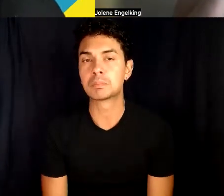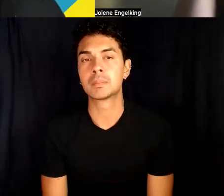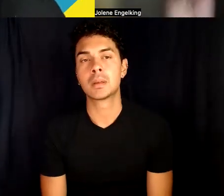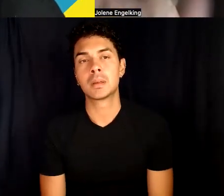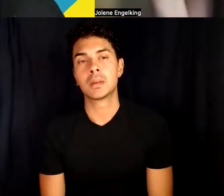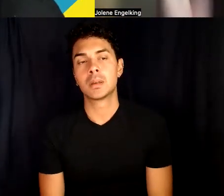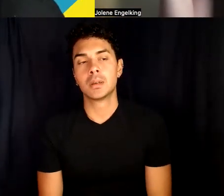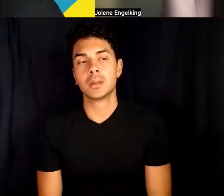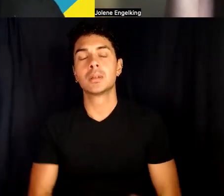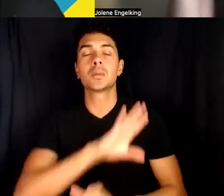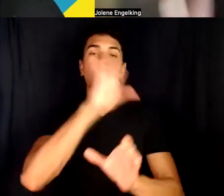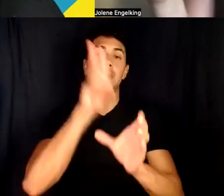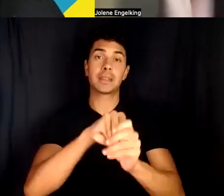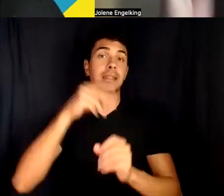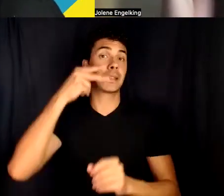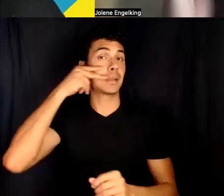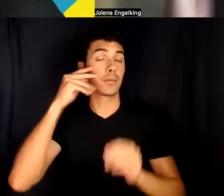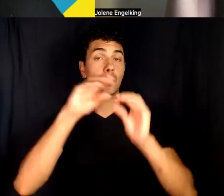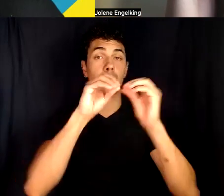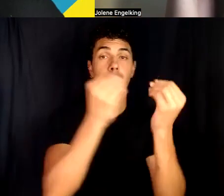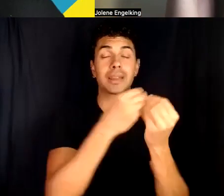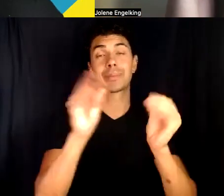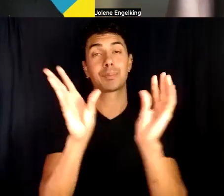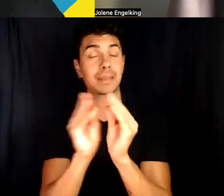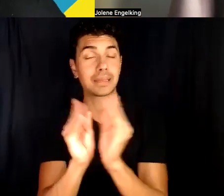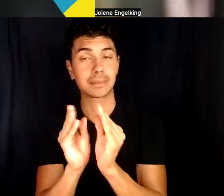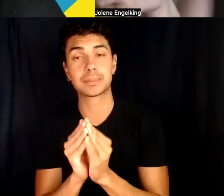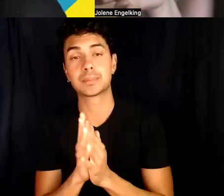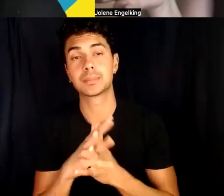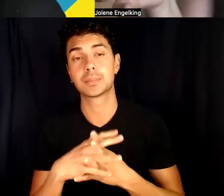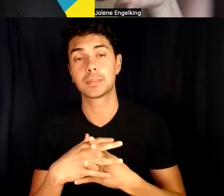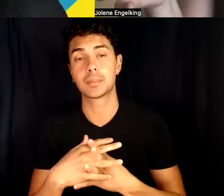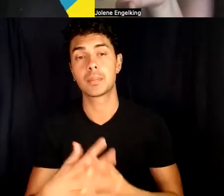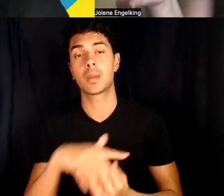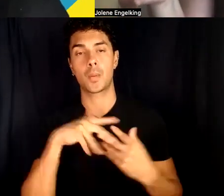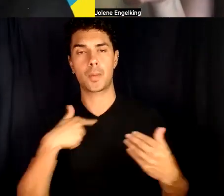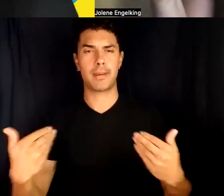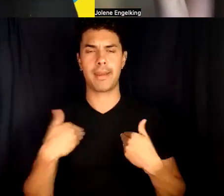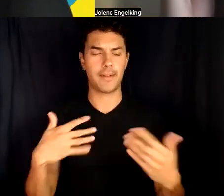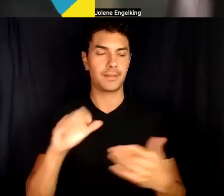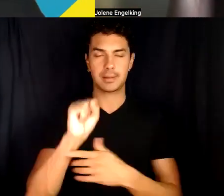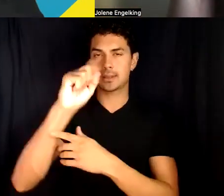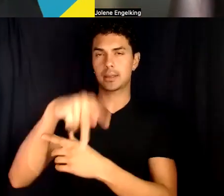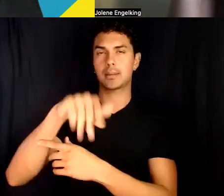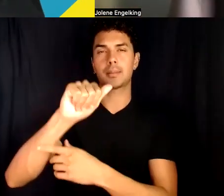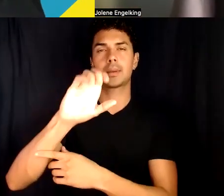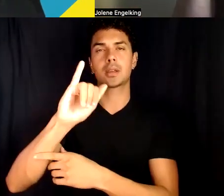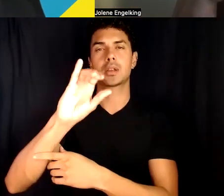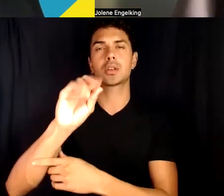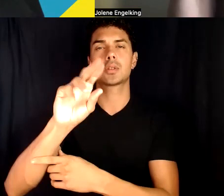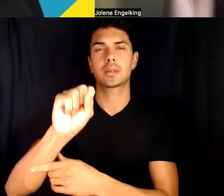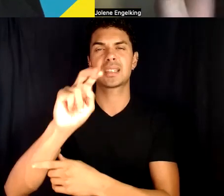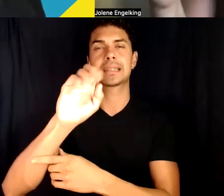meetings, within Native organizations, within Native communities, we have spaciousness, right? We have spaciousness to allow